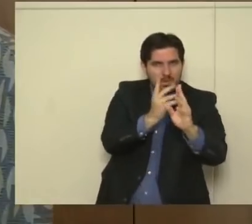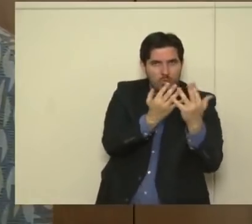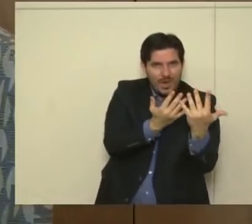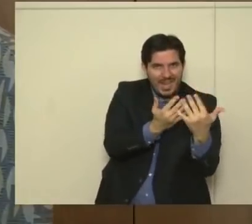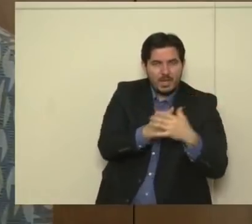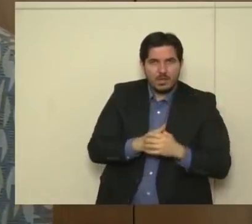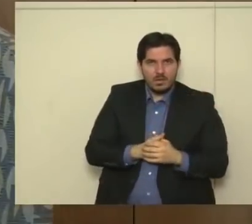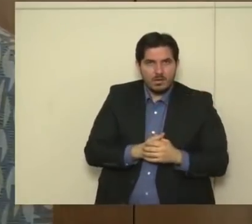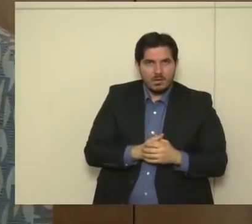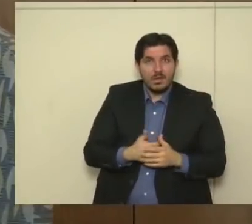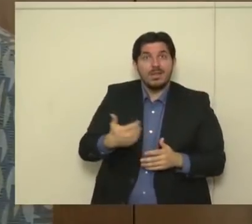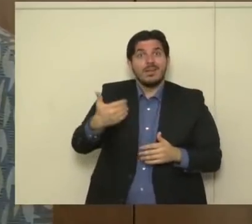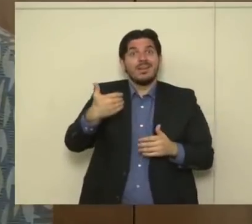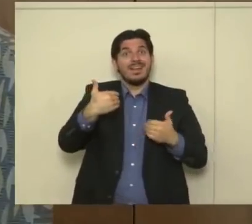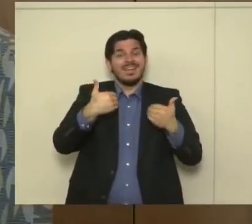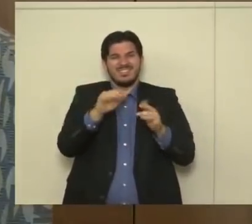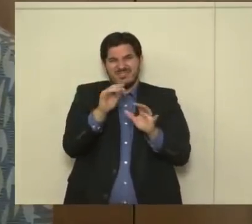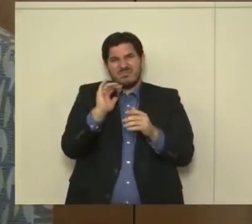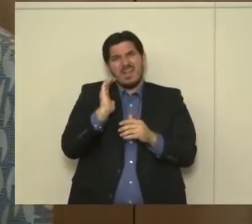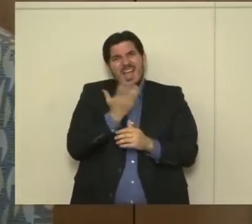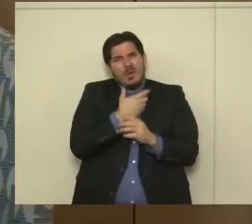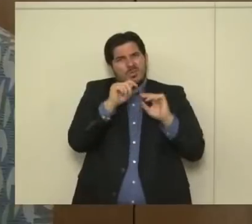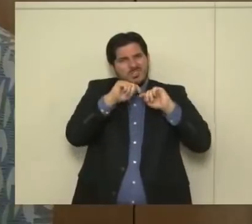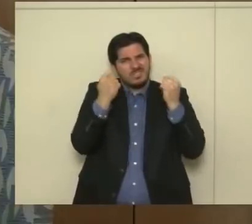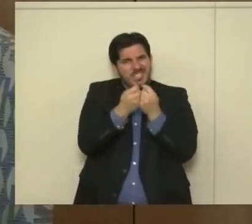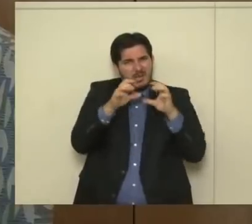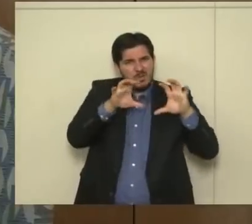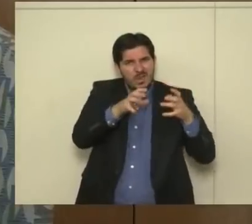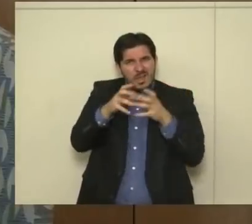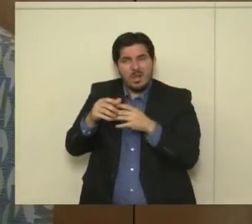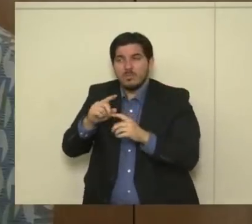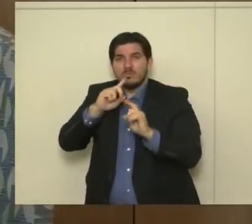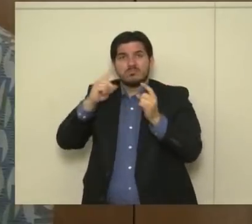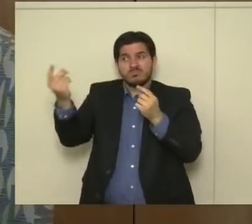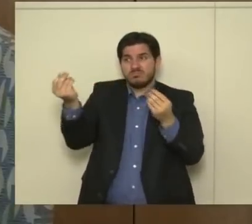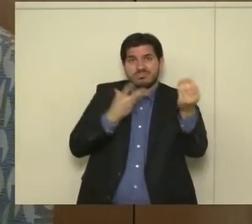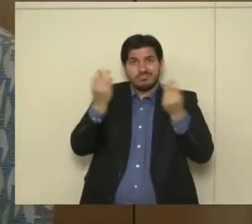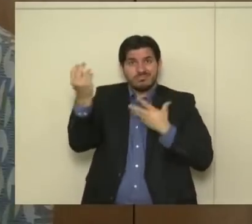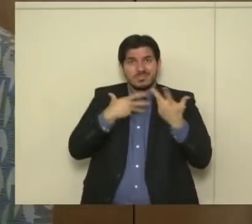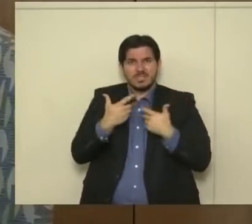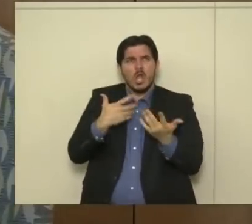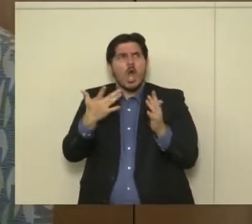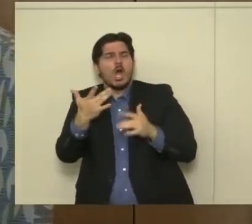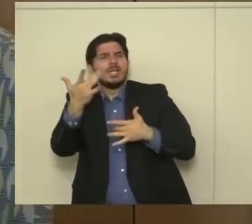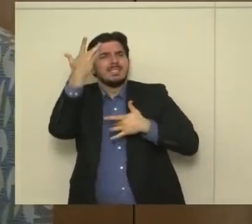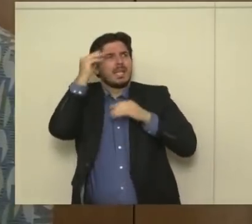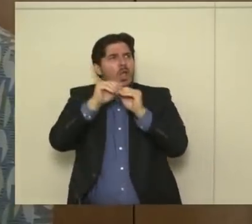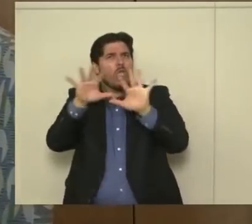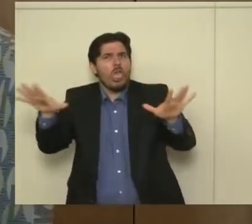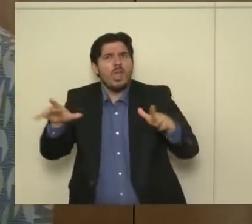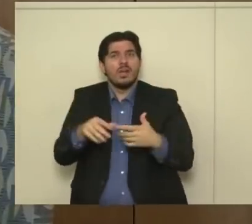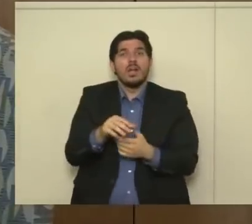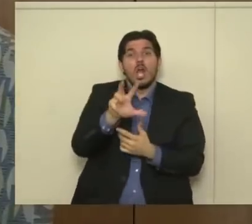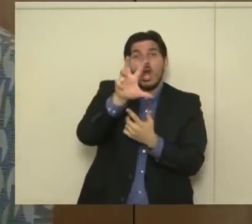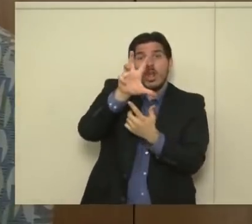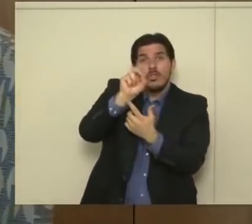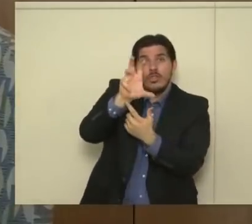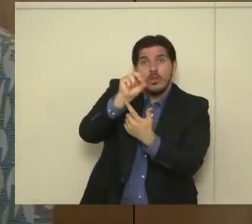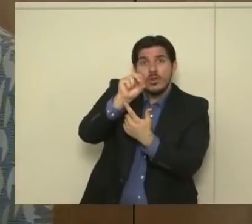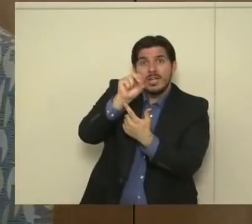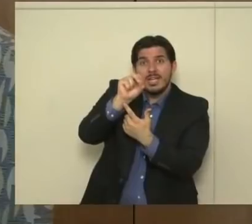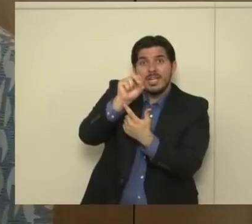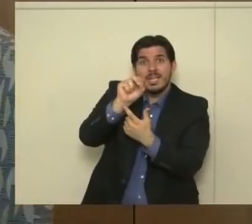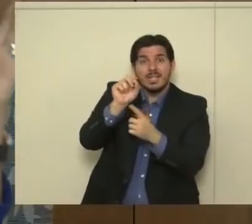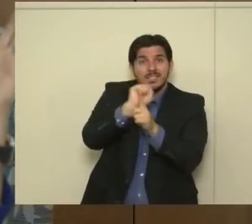right now are restaurants. I think 15, half of those cases are one McDonald's in